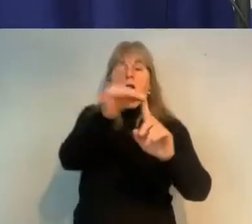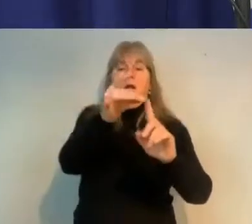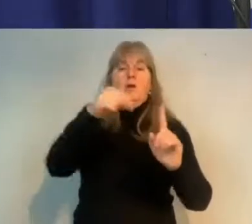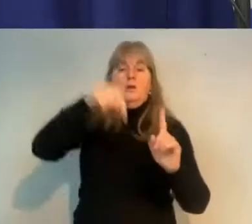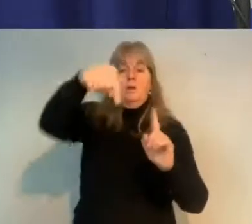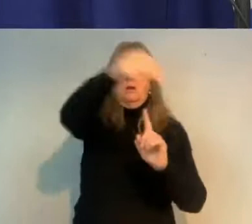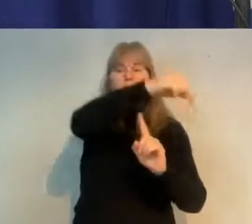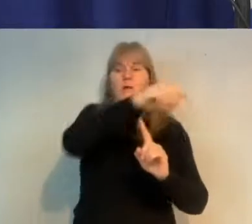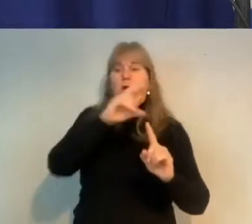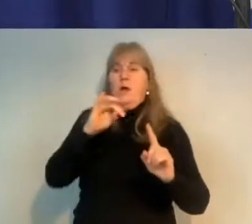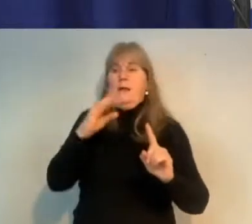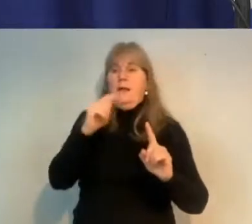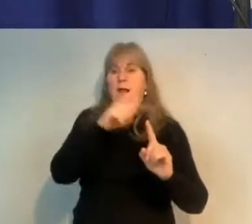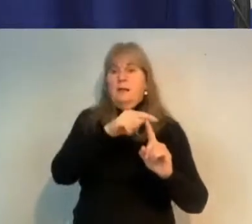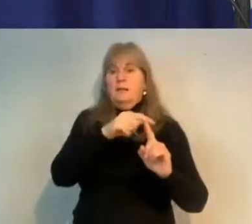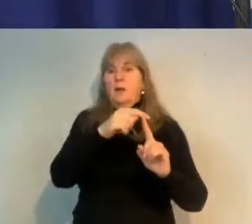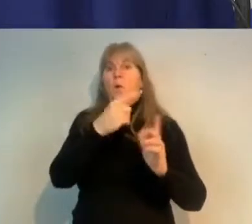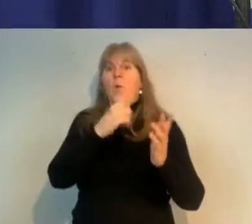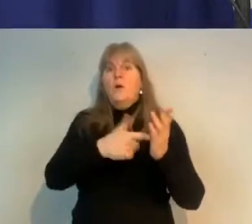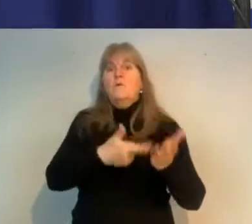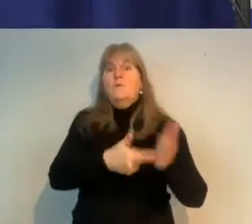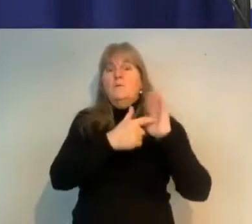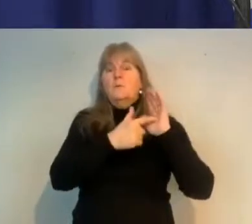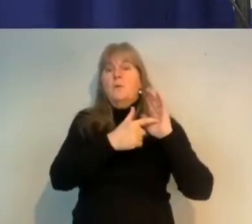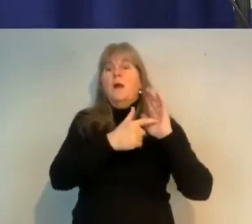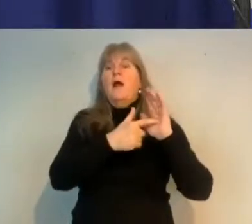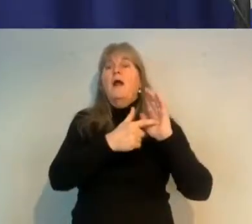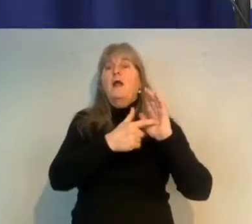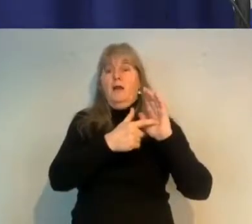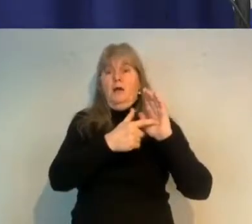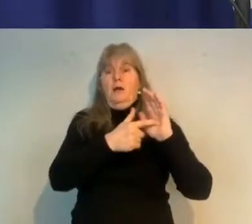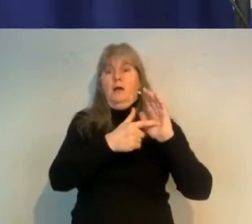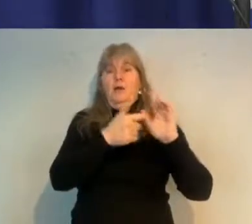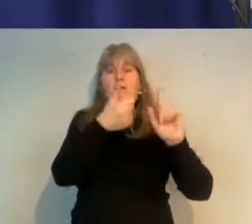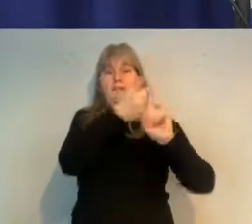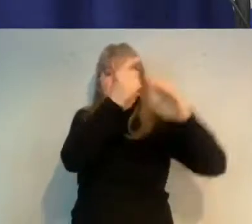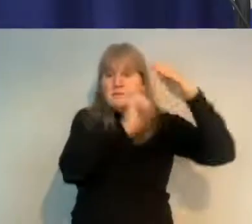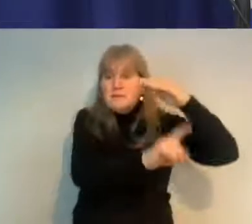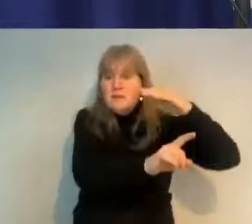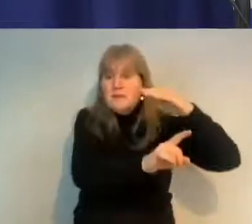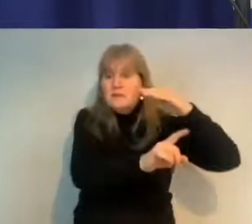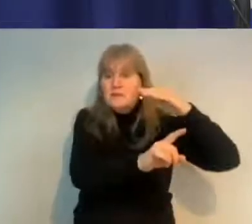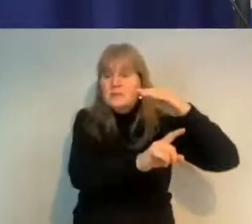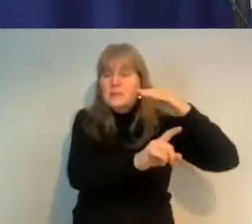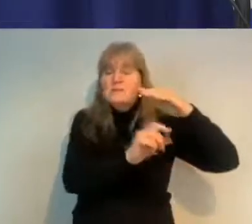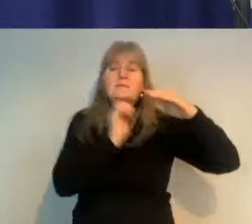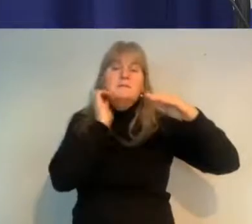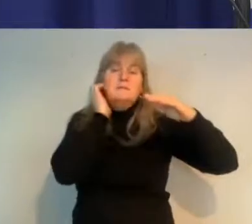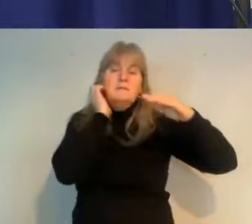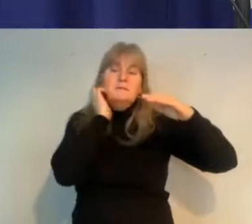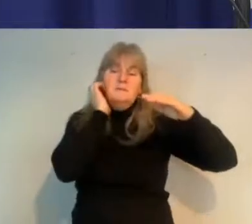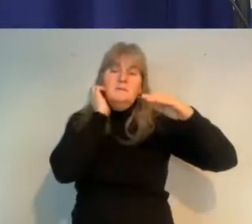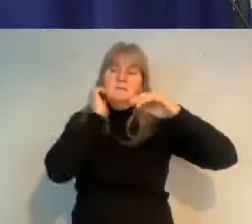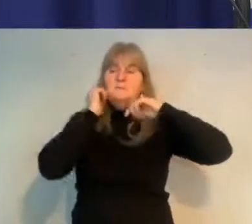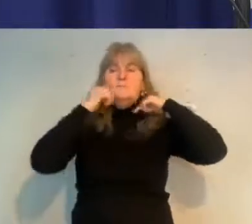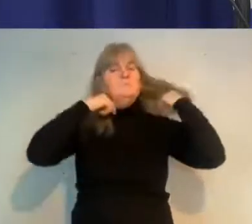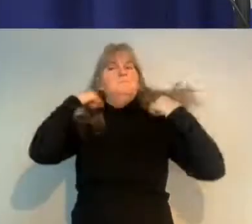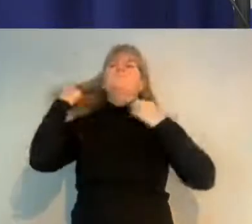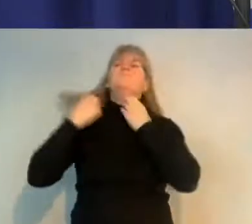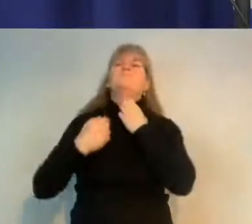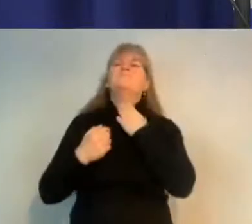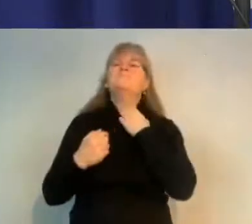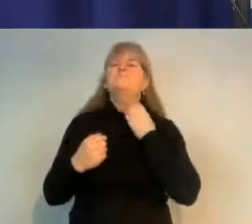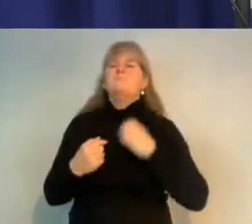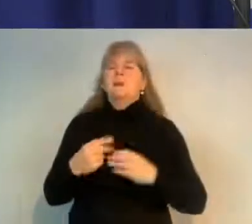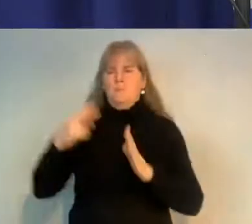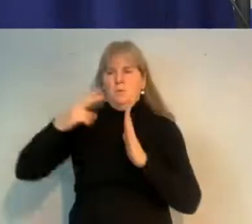for how long, then you need to think about, and I'm going to read this because I want to get it absolutely right.